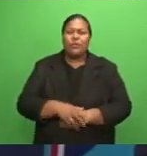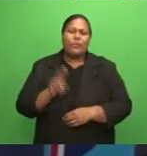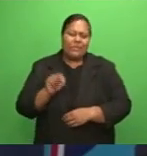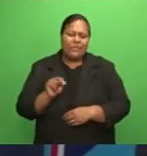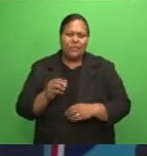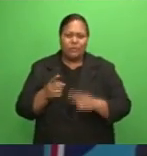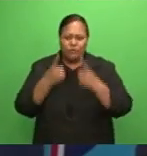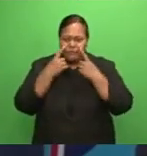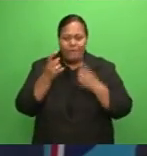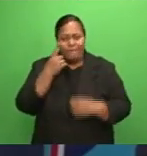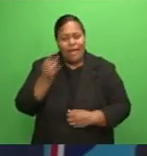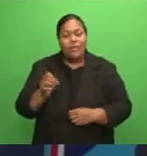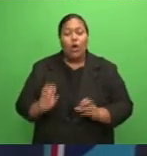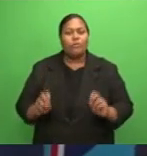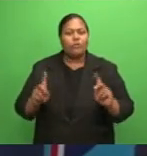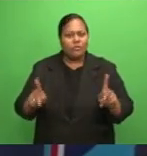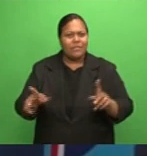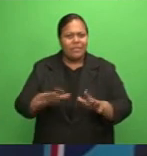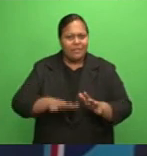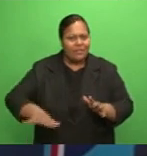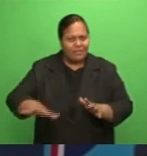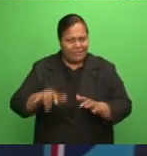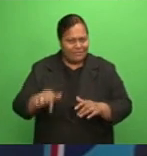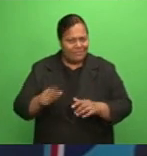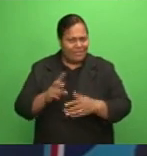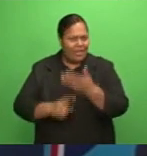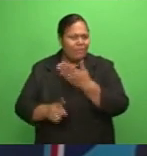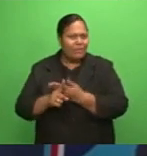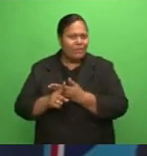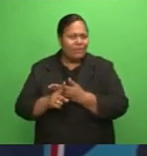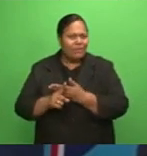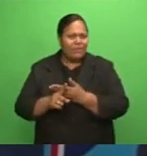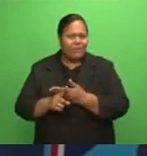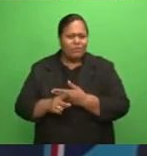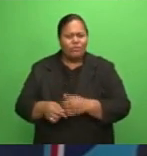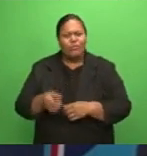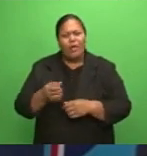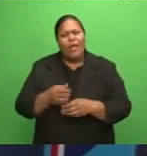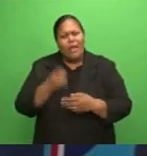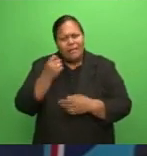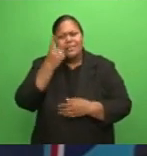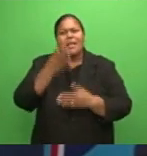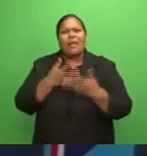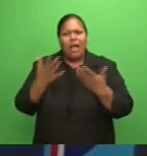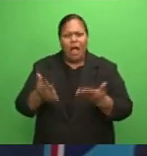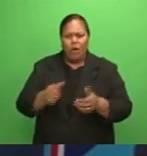by recognizing how the ILO can better support employers and employees